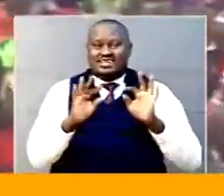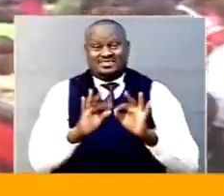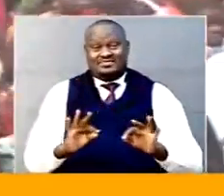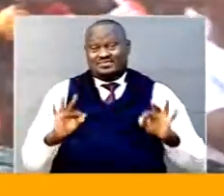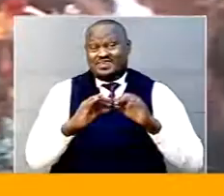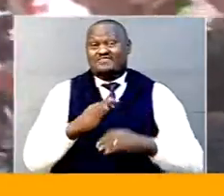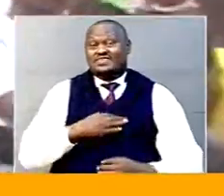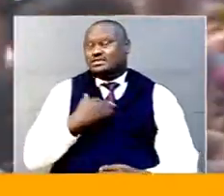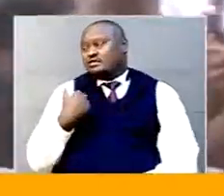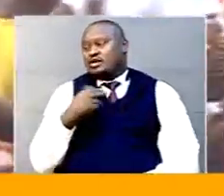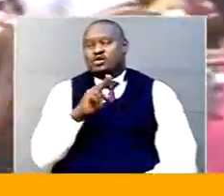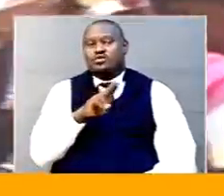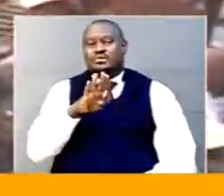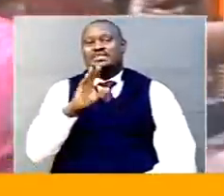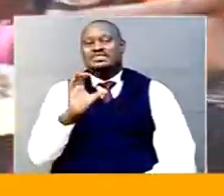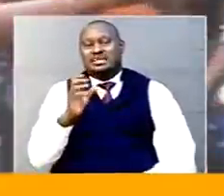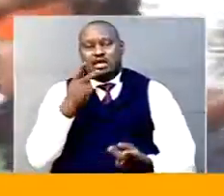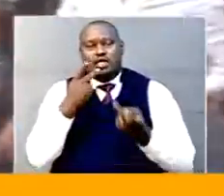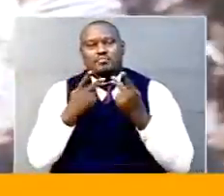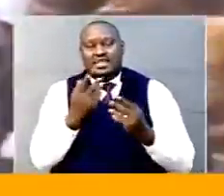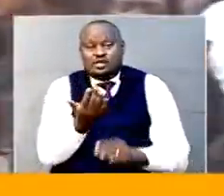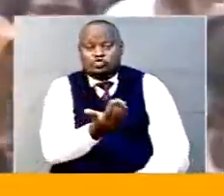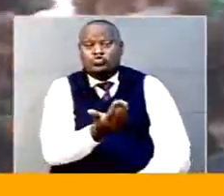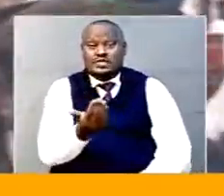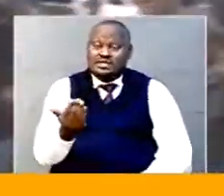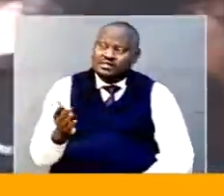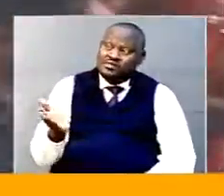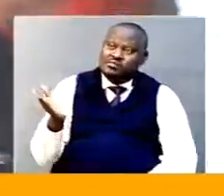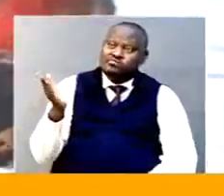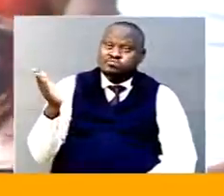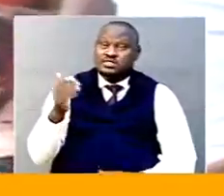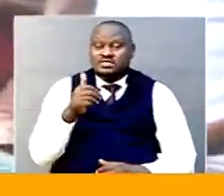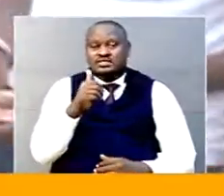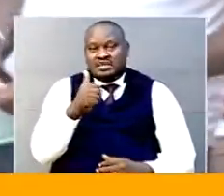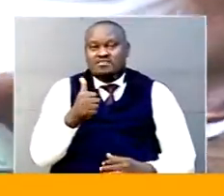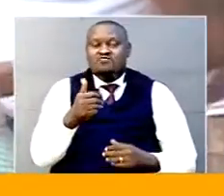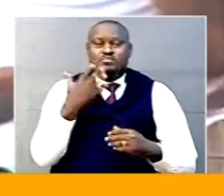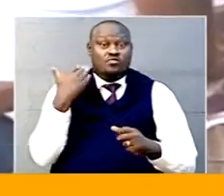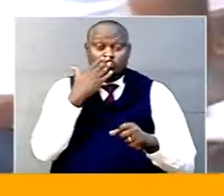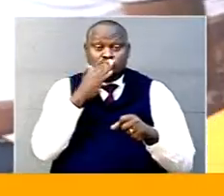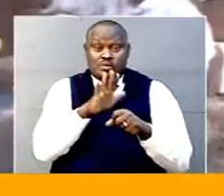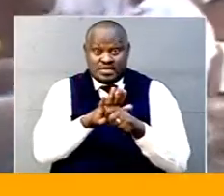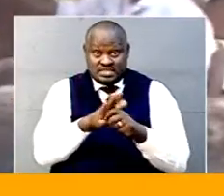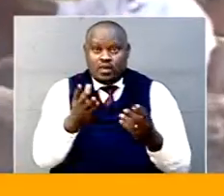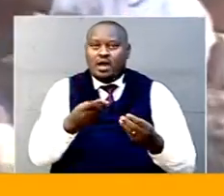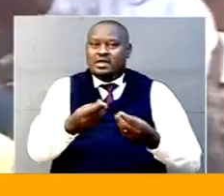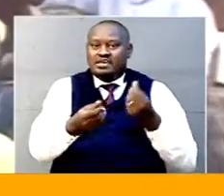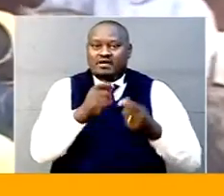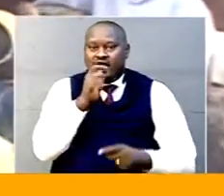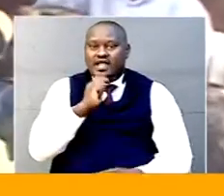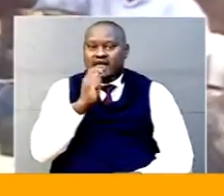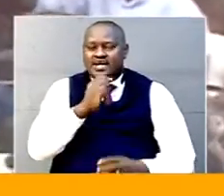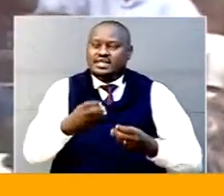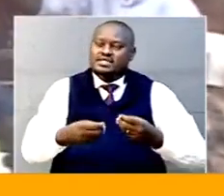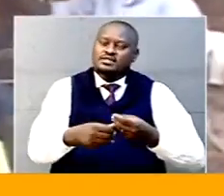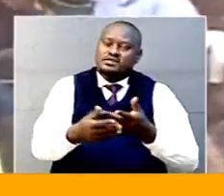Uganda Broadcasting Corporation Christmas and end of year children's party, where he also fulfilled his pledge of buying children ice cream. White also